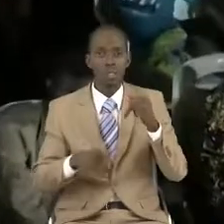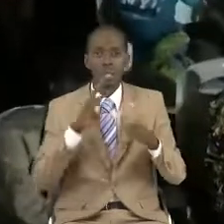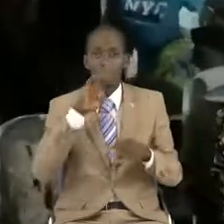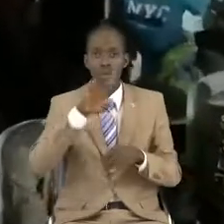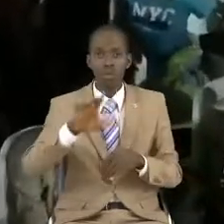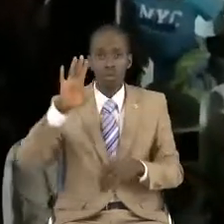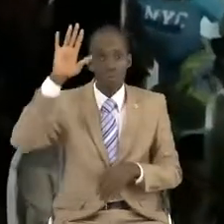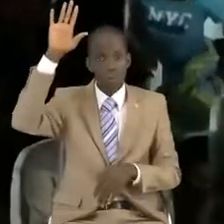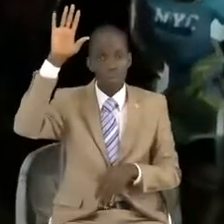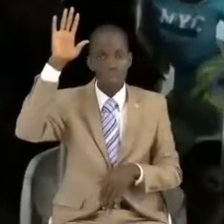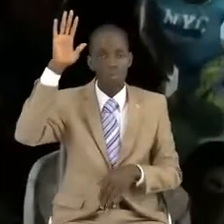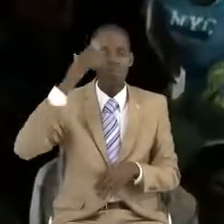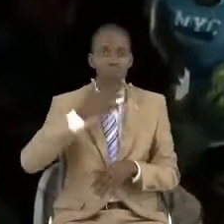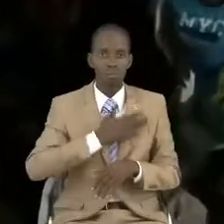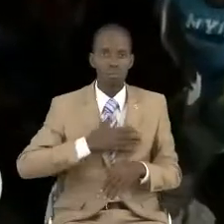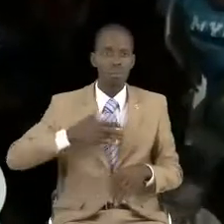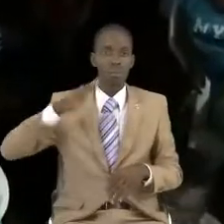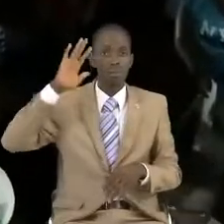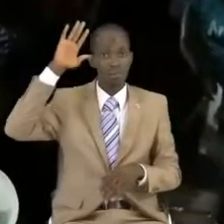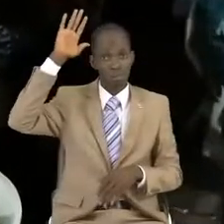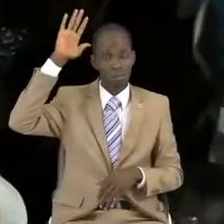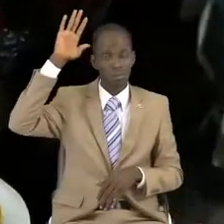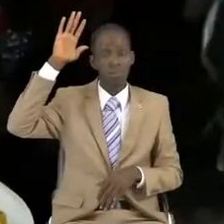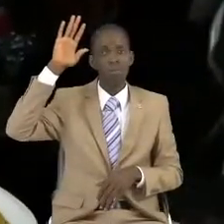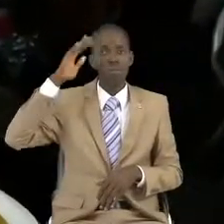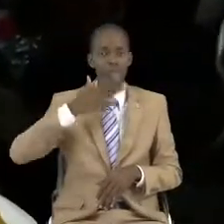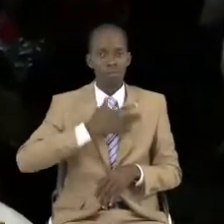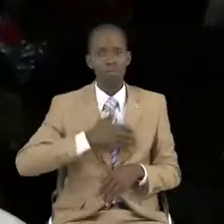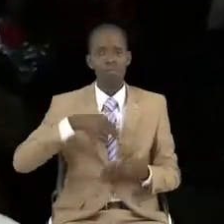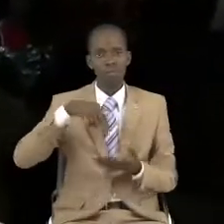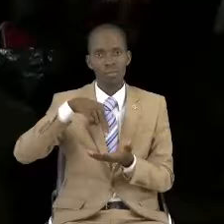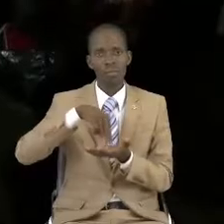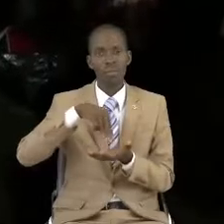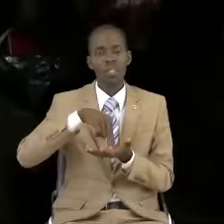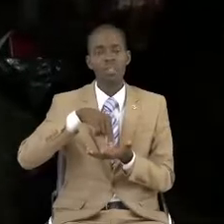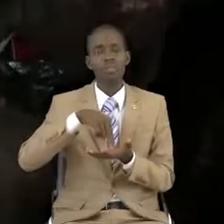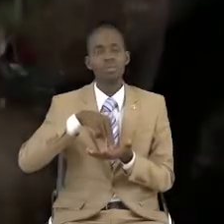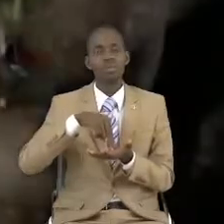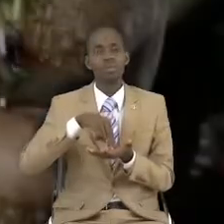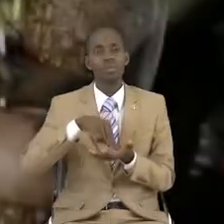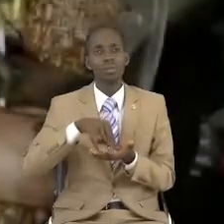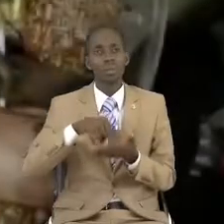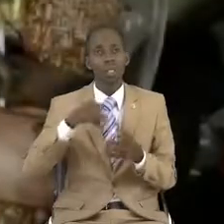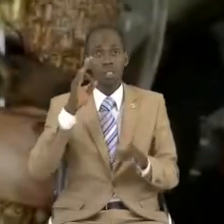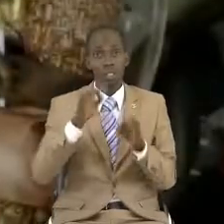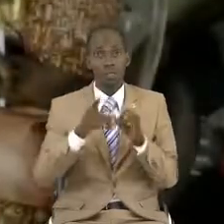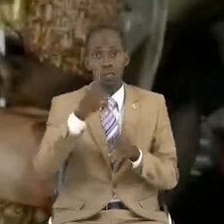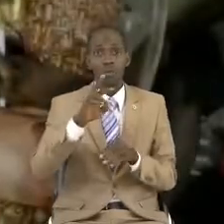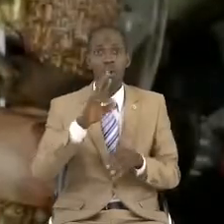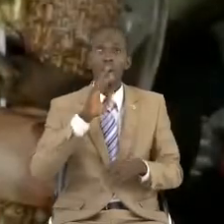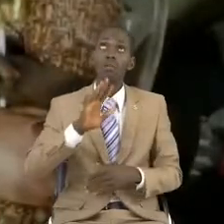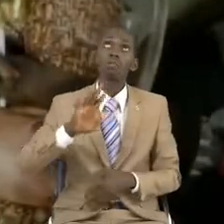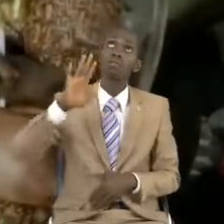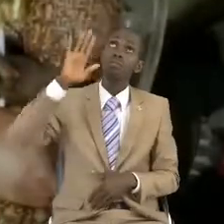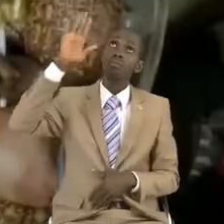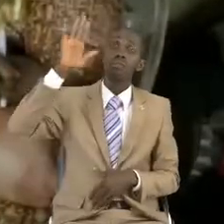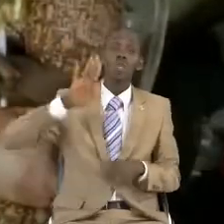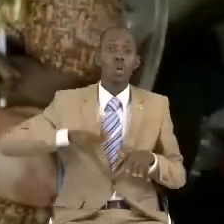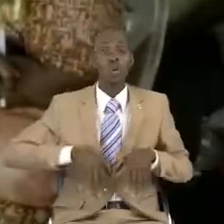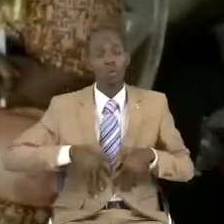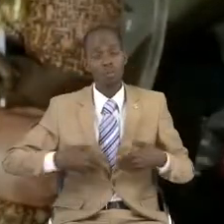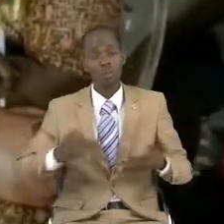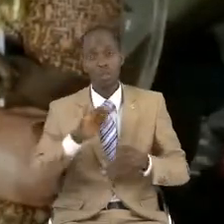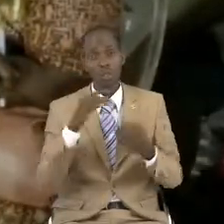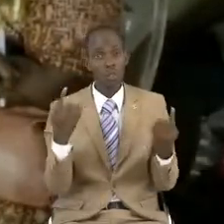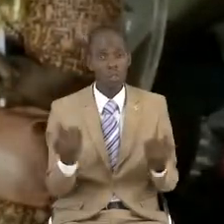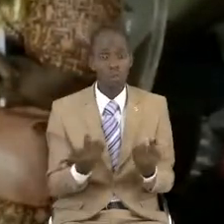bless you if you're listening up your head can you please stand up wherever you are you listen up your hand you stand up wherever